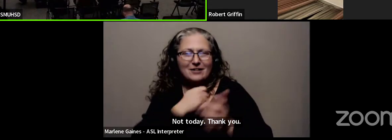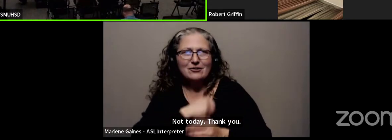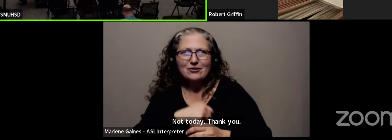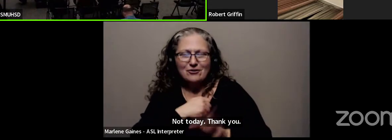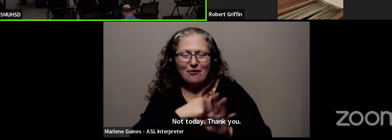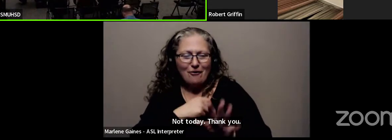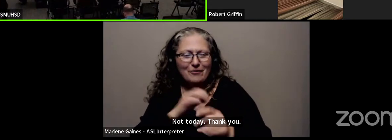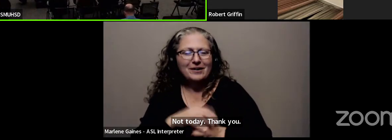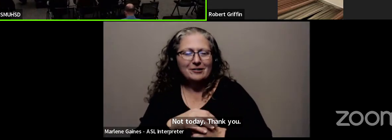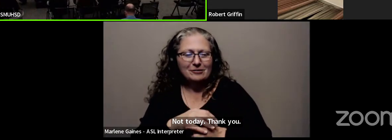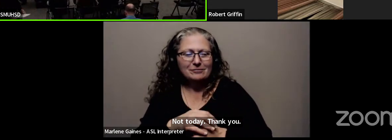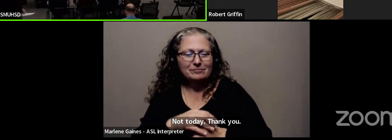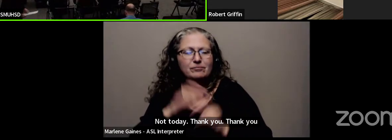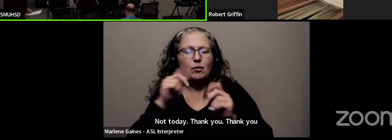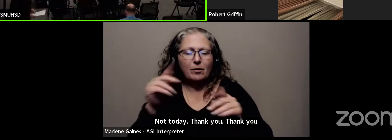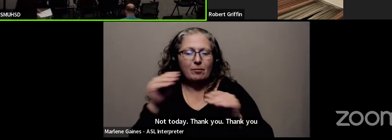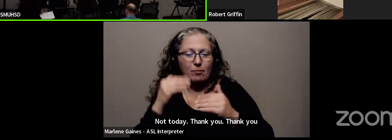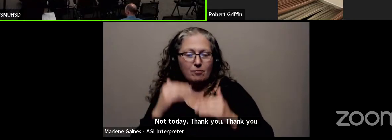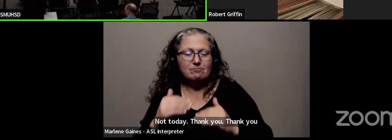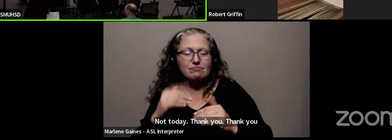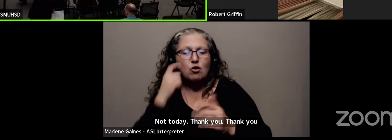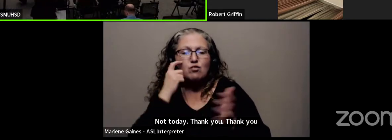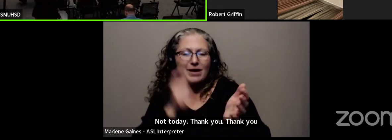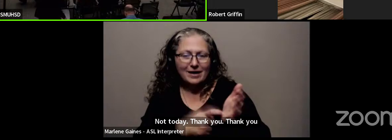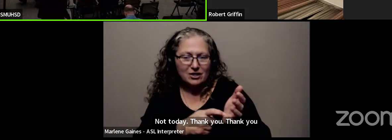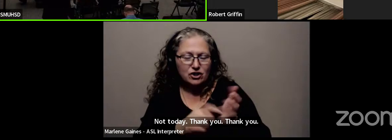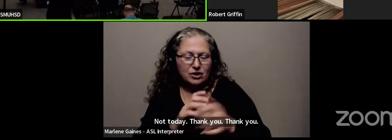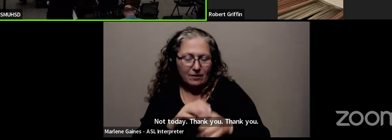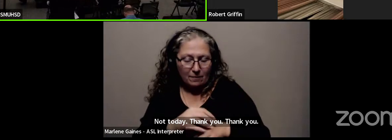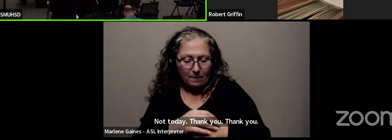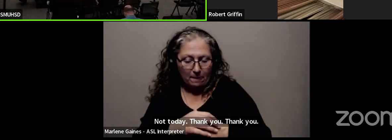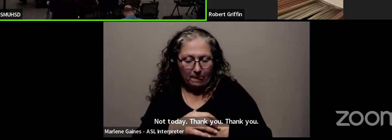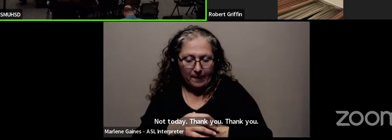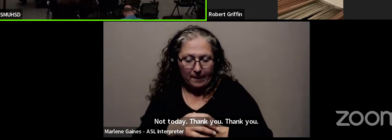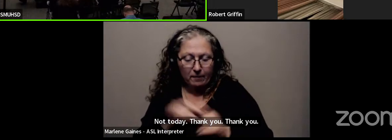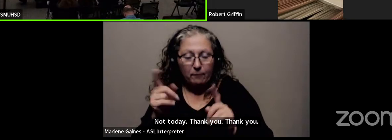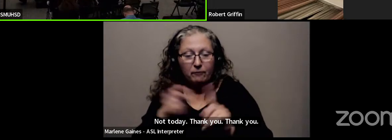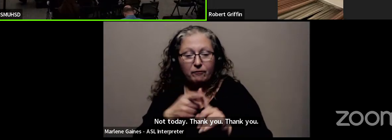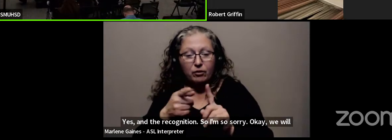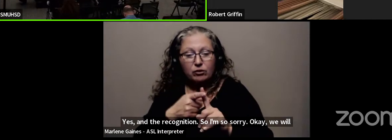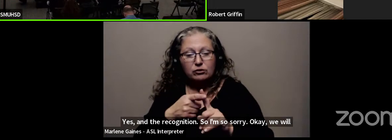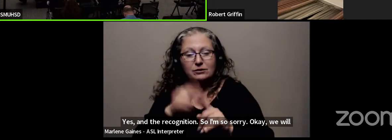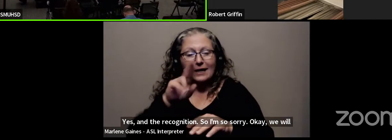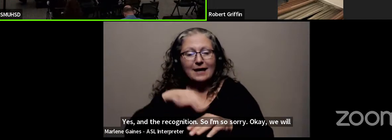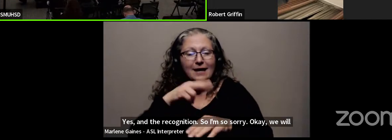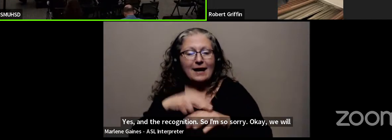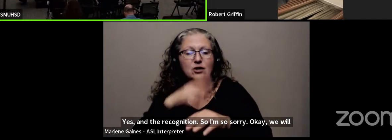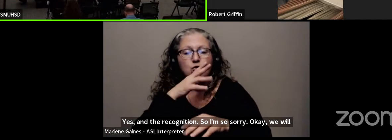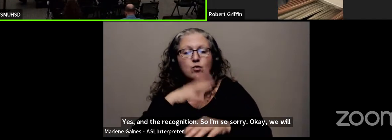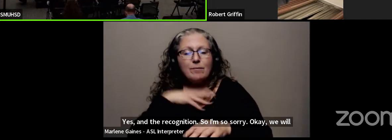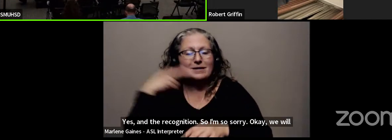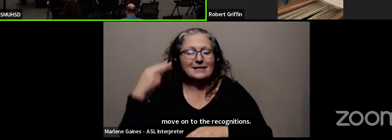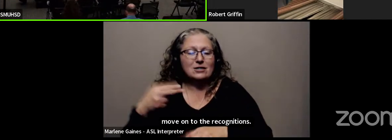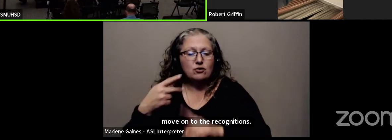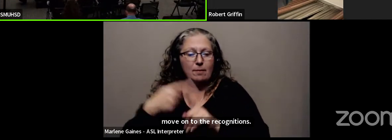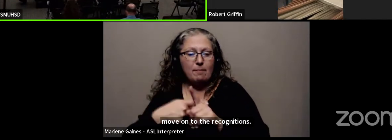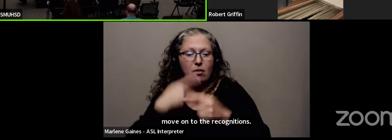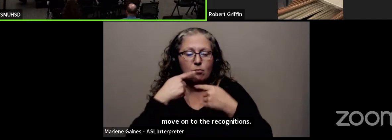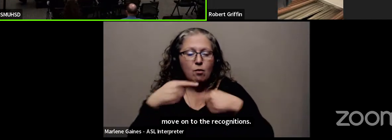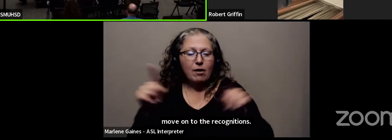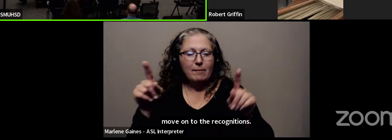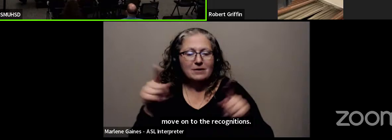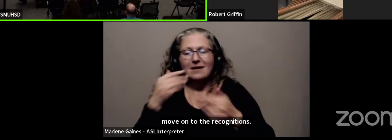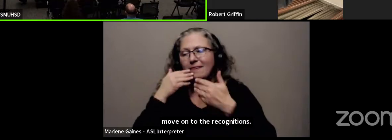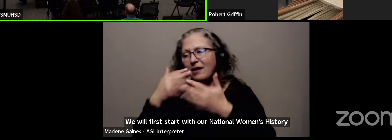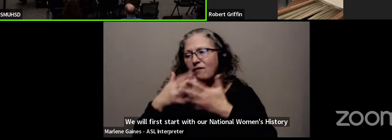sorry. Okay, we will move on to the recognitions. We will first start with our National Women's History Month proclamation. Thank